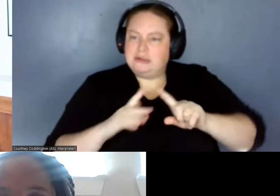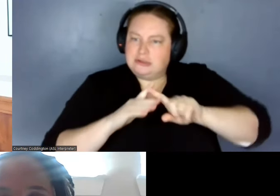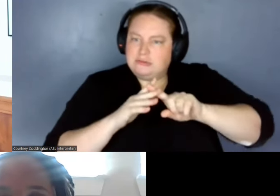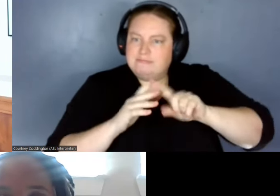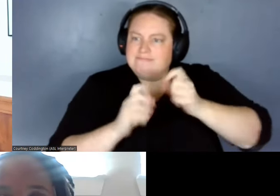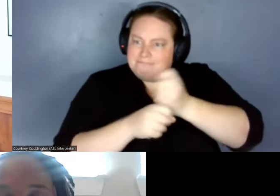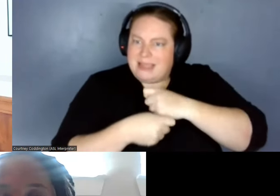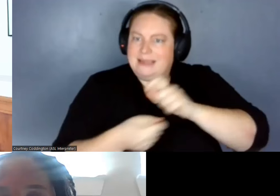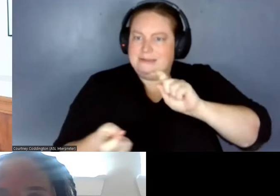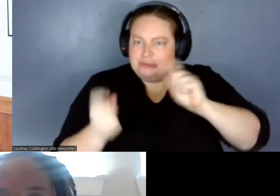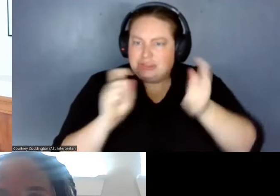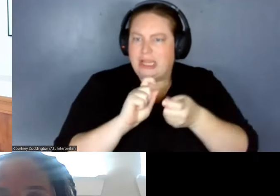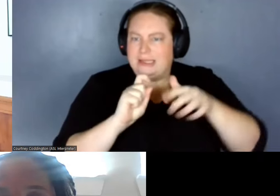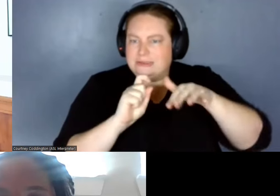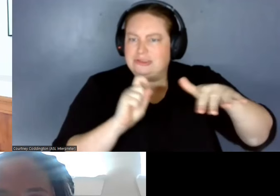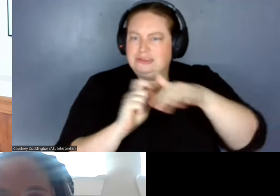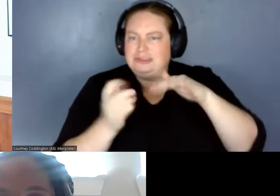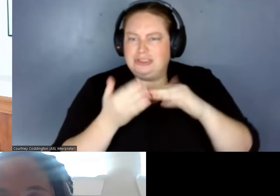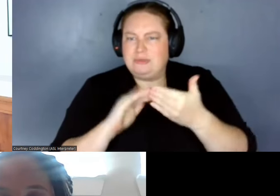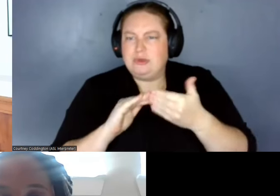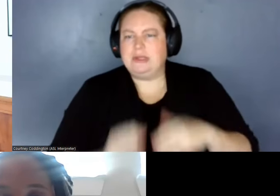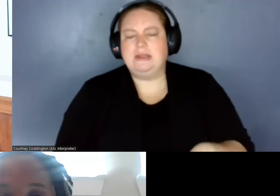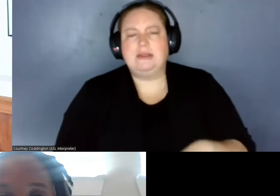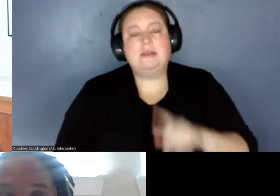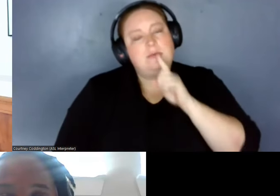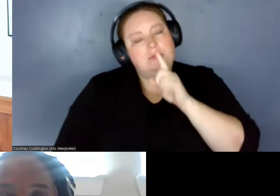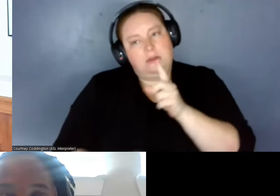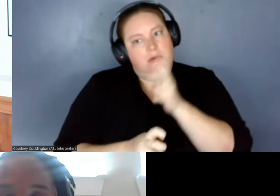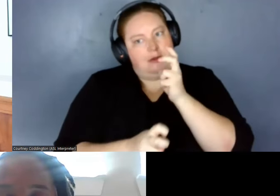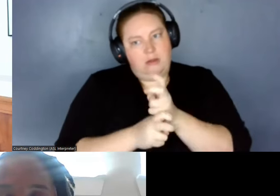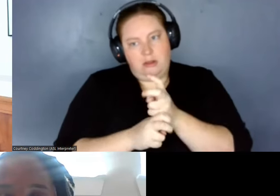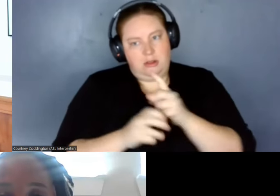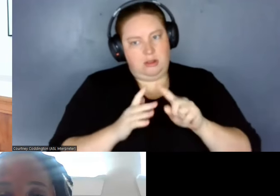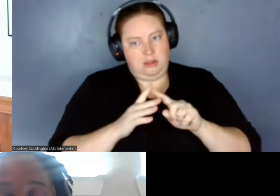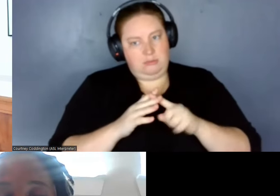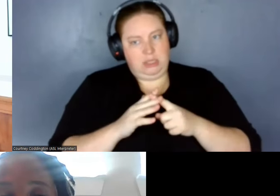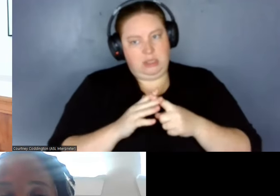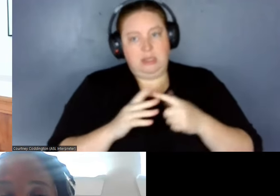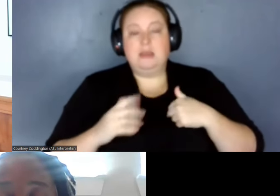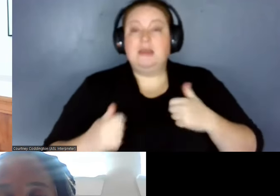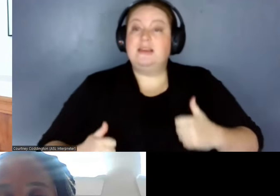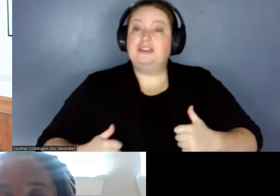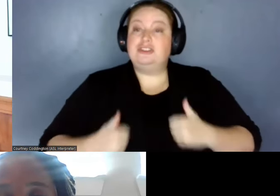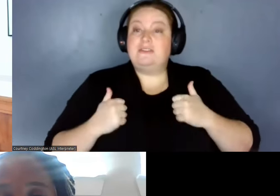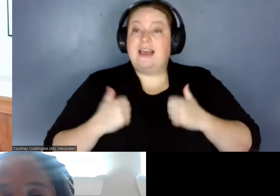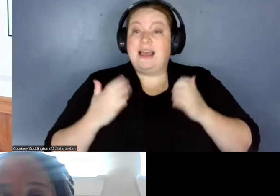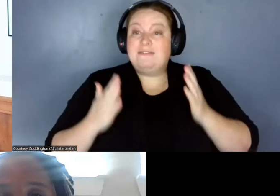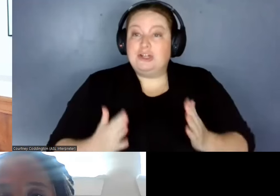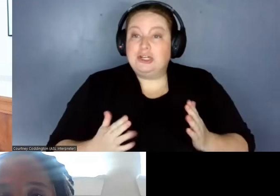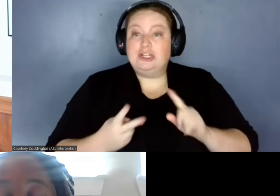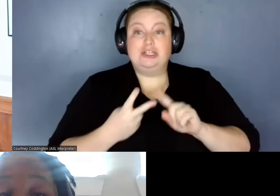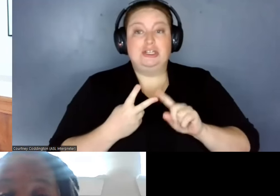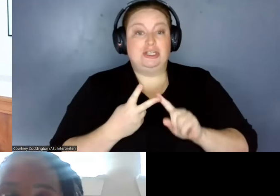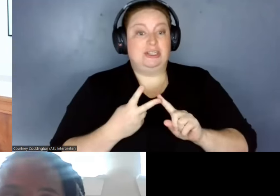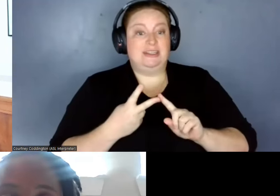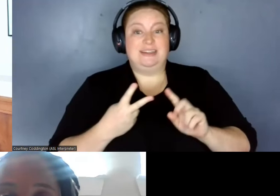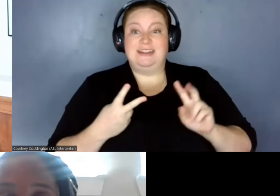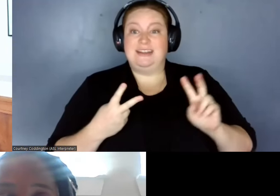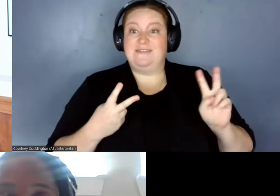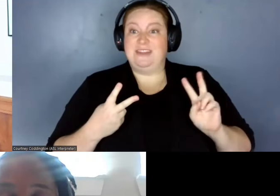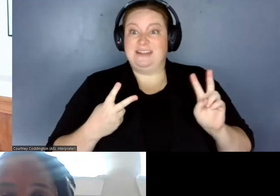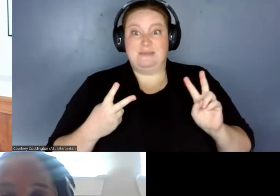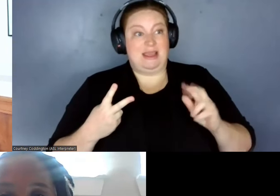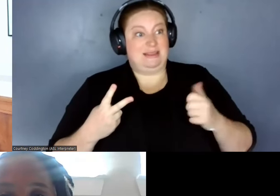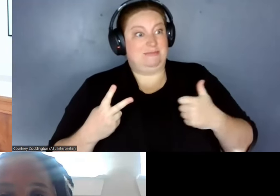community. It was hard for me in the beginning because being a survivor and also being victimized on the